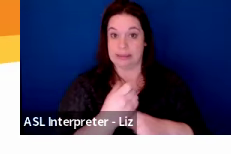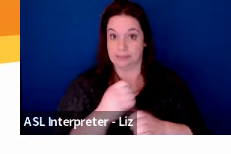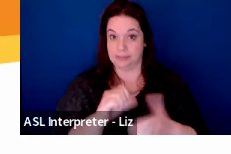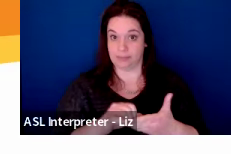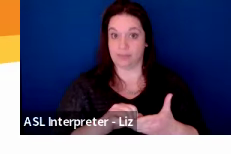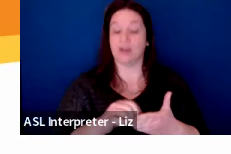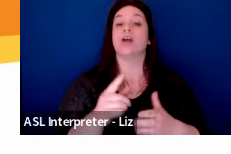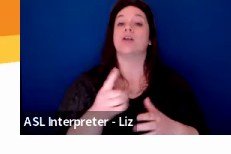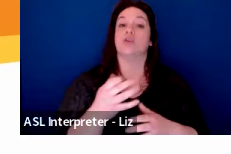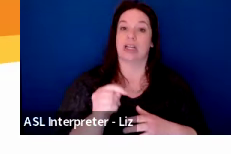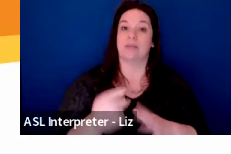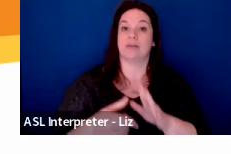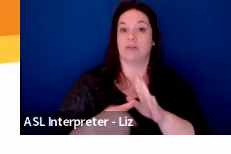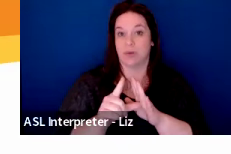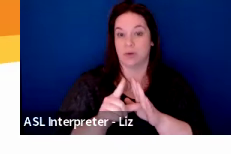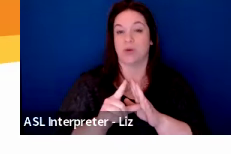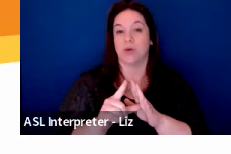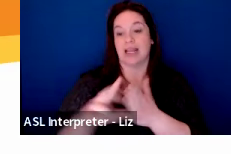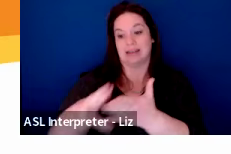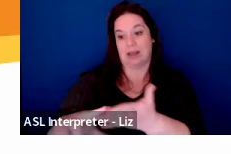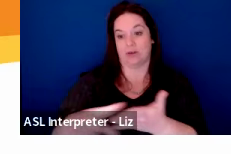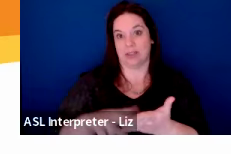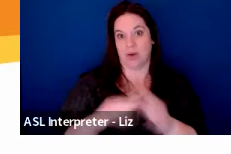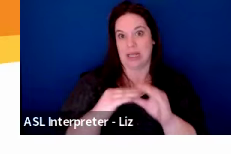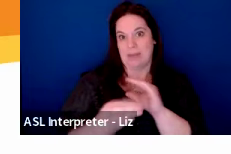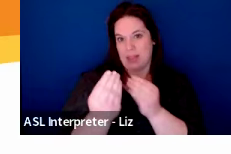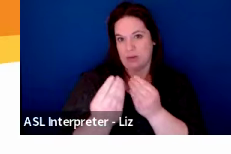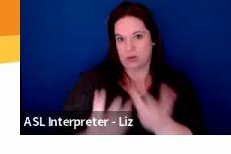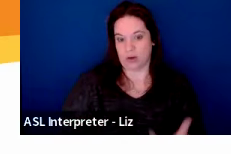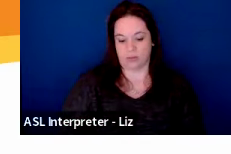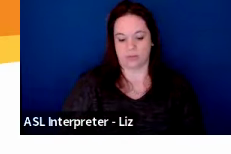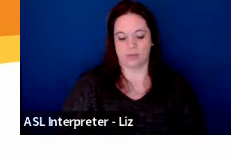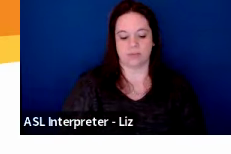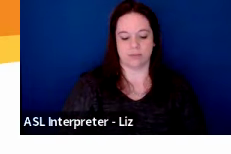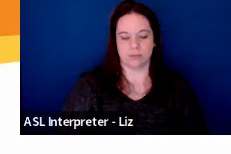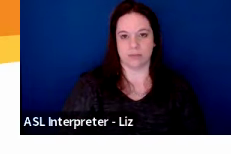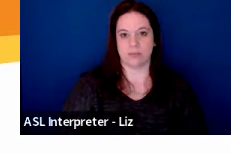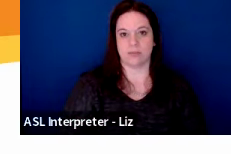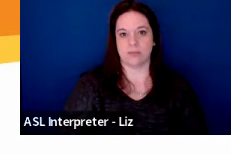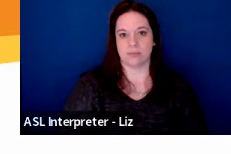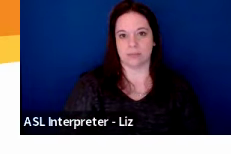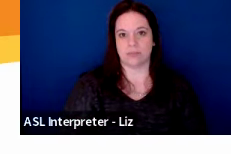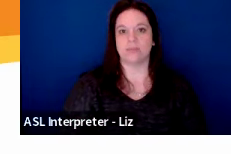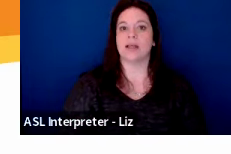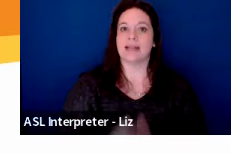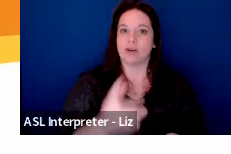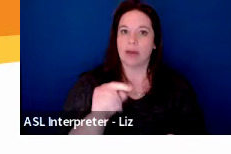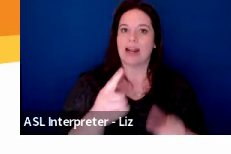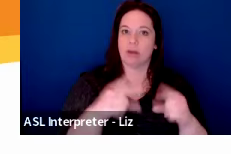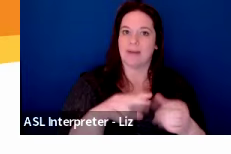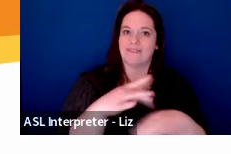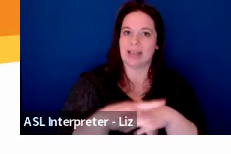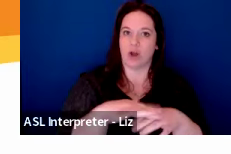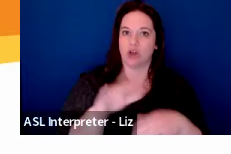to be reviewed and countersigned. Usually you'll receive an email letting you know that the grant agreement is available on your dashboard. You download